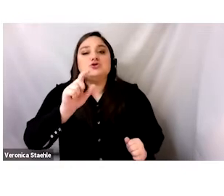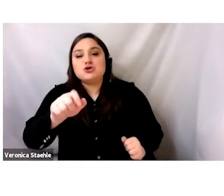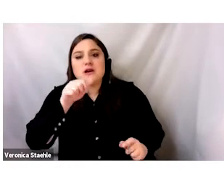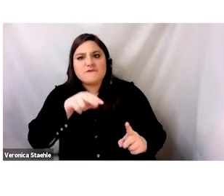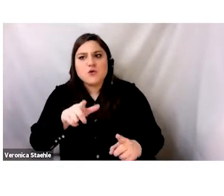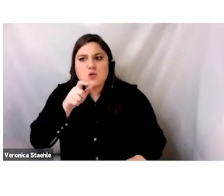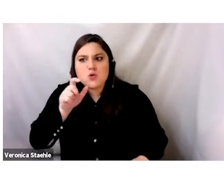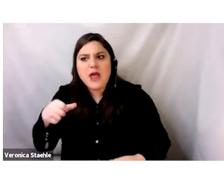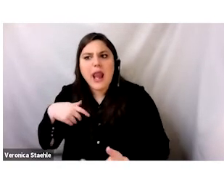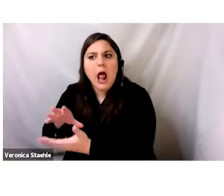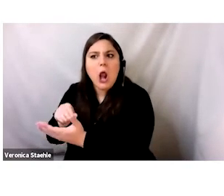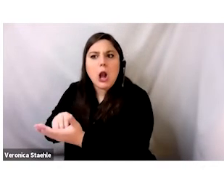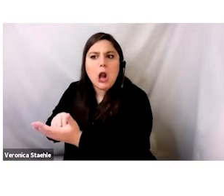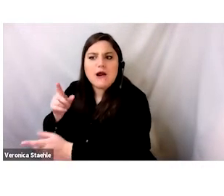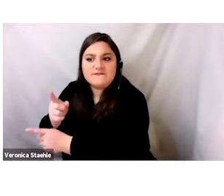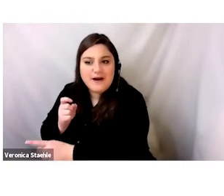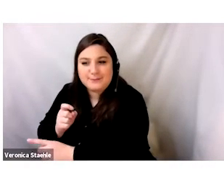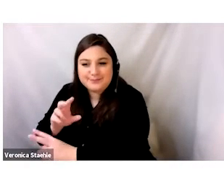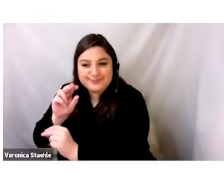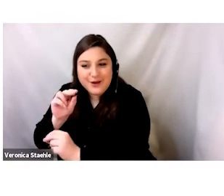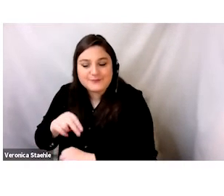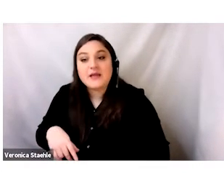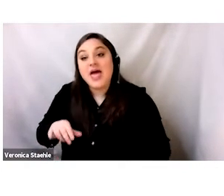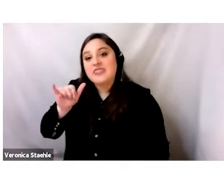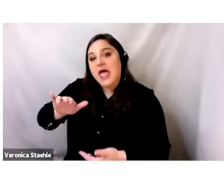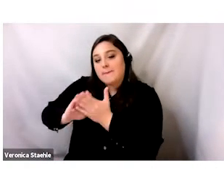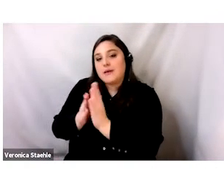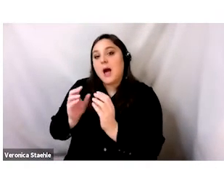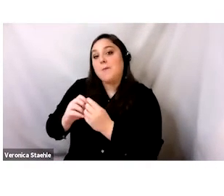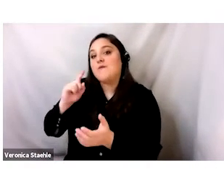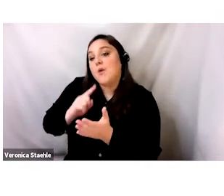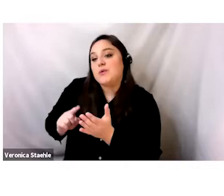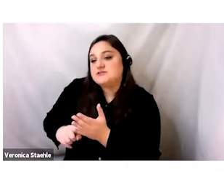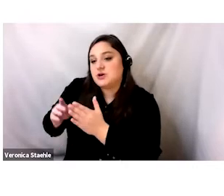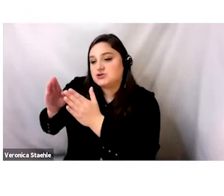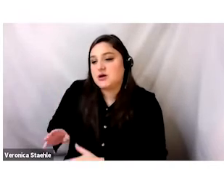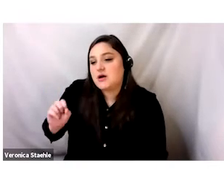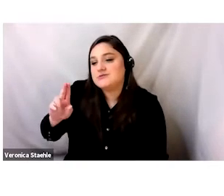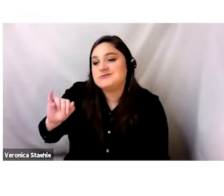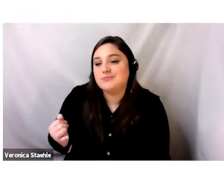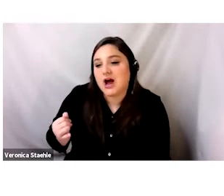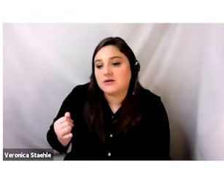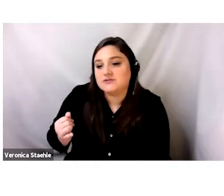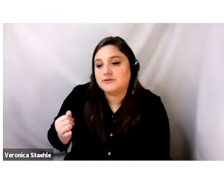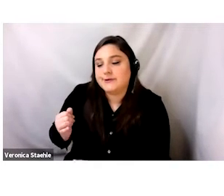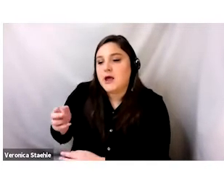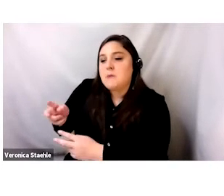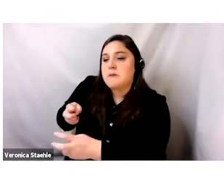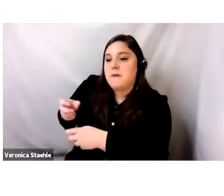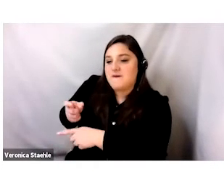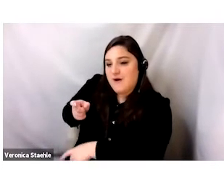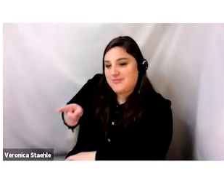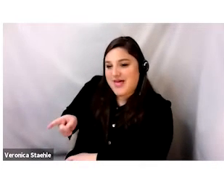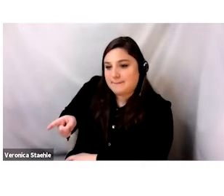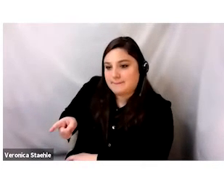because there's a difference from being a research subject versus being a decision maker. So who's actually part of the decision-making table